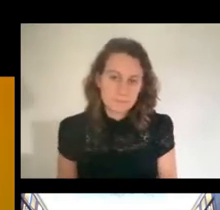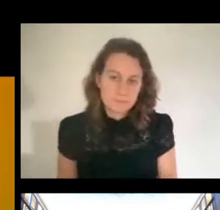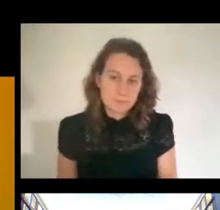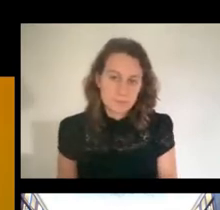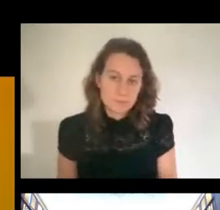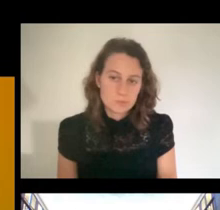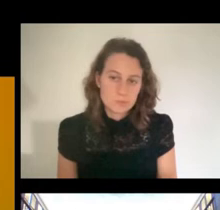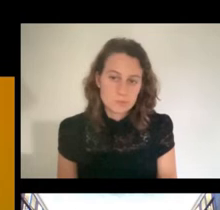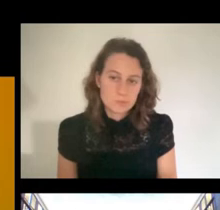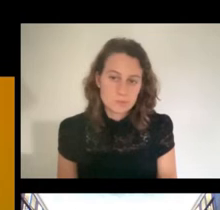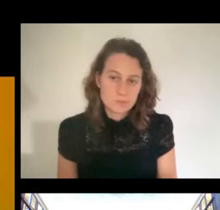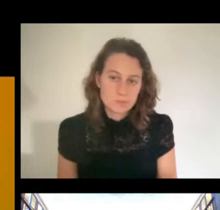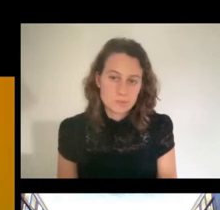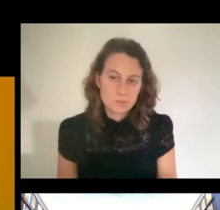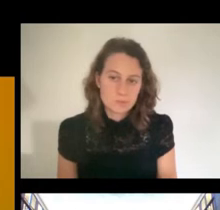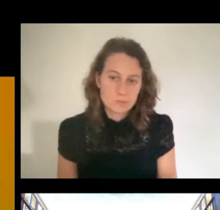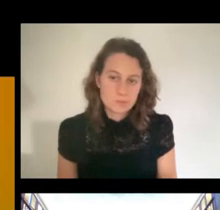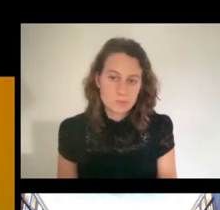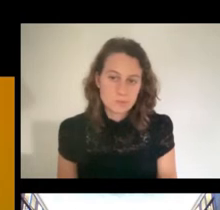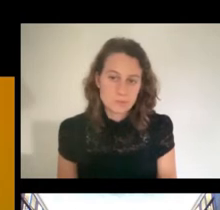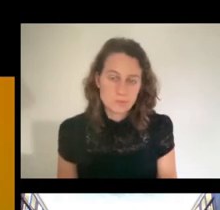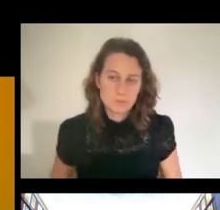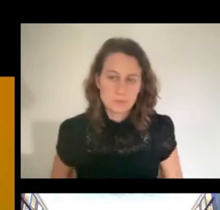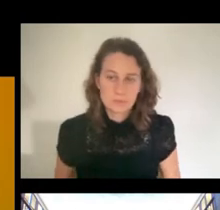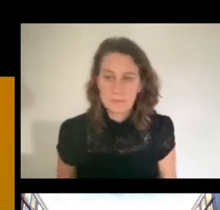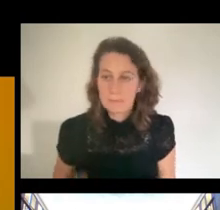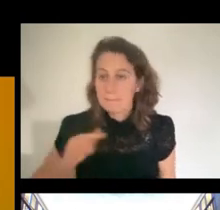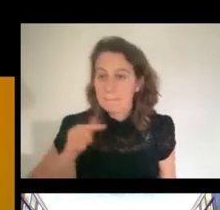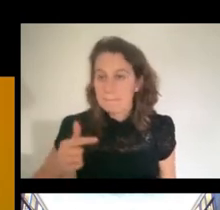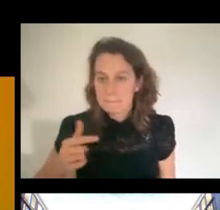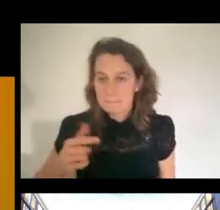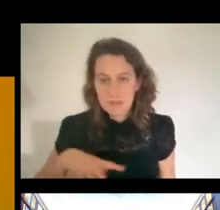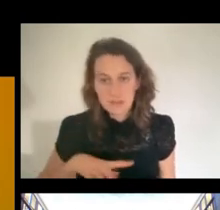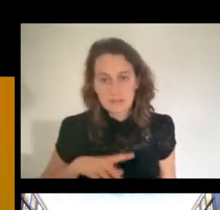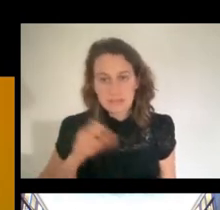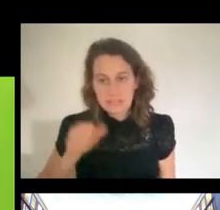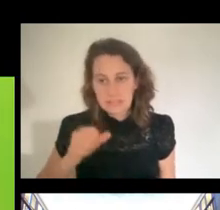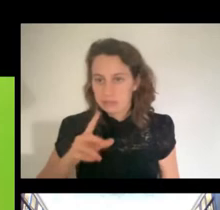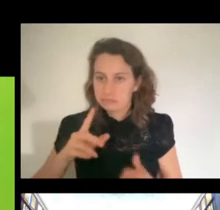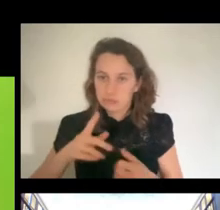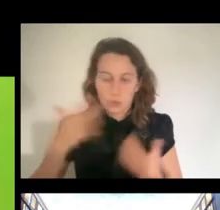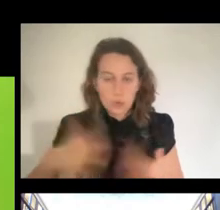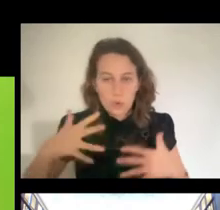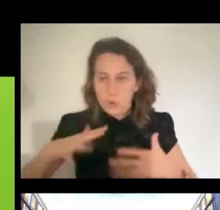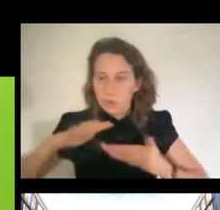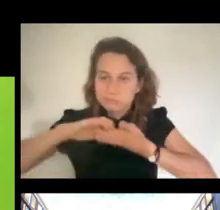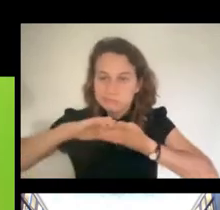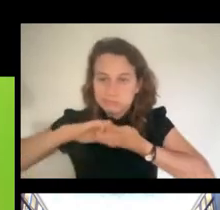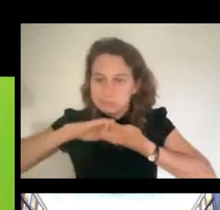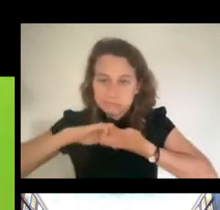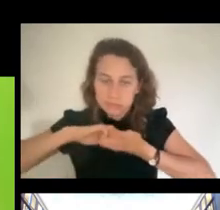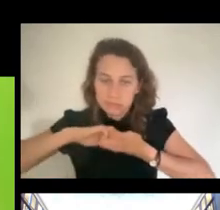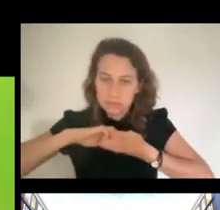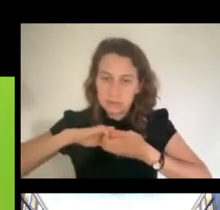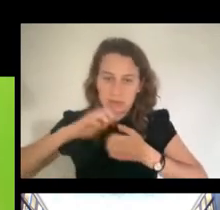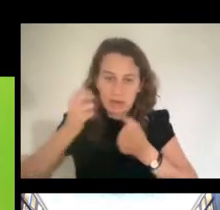Lorraine, would you like to go first? Sure. Well, this is a true collaboration. And, you know, as we were working, everything